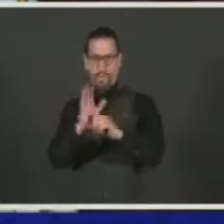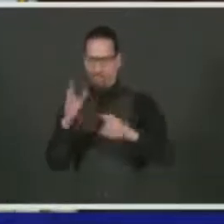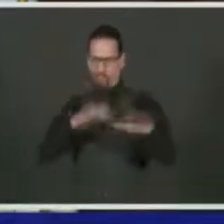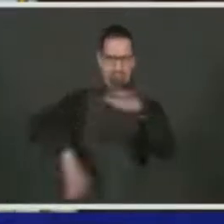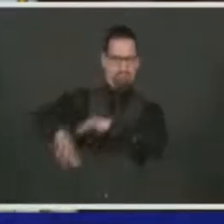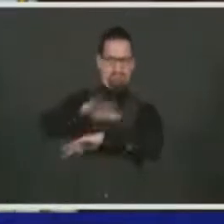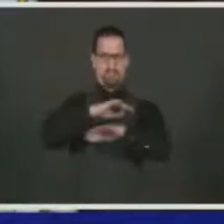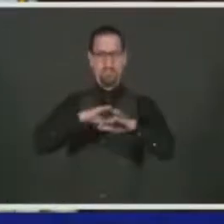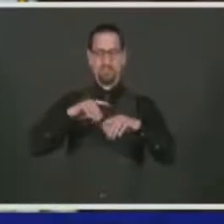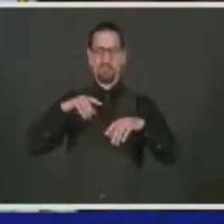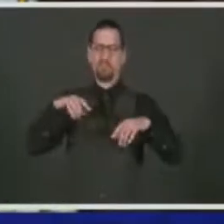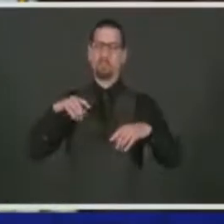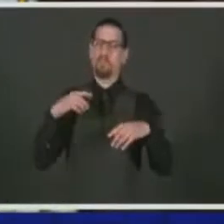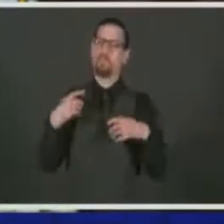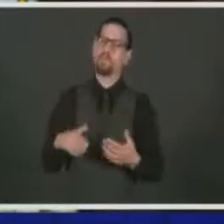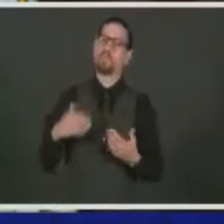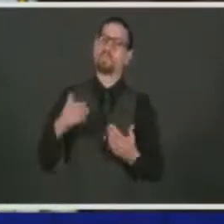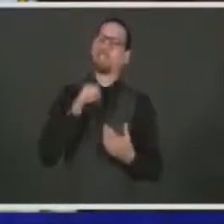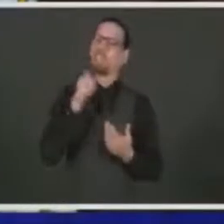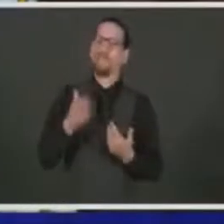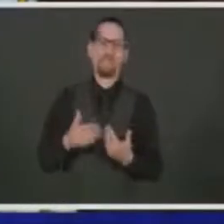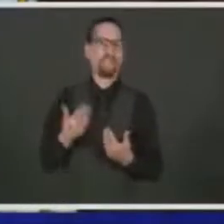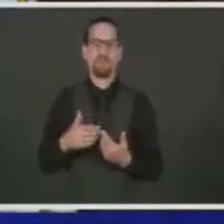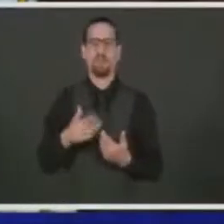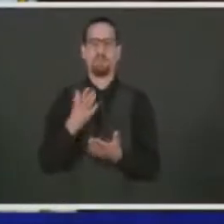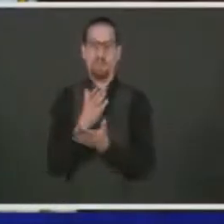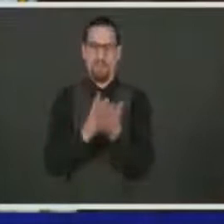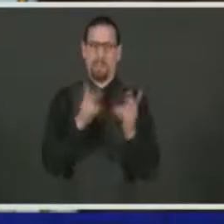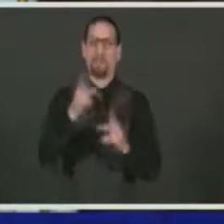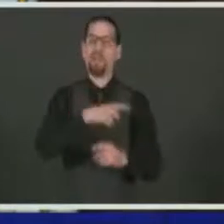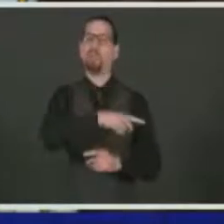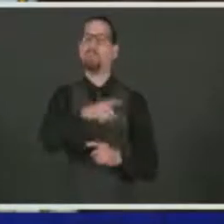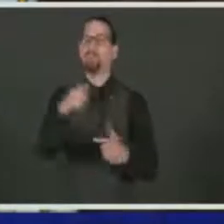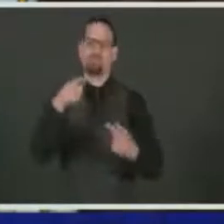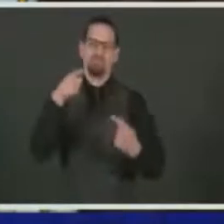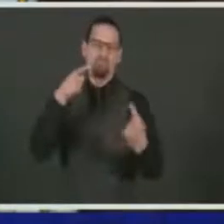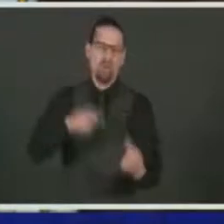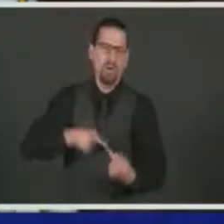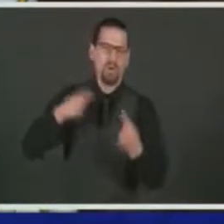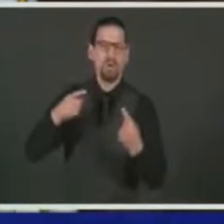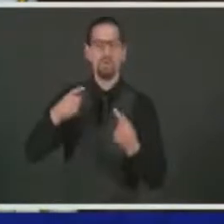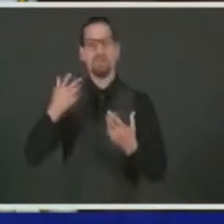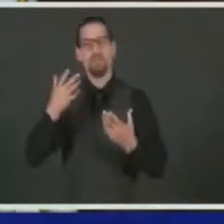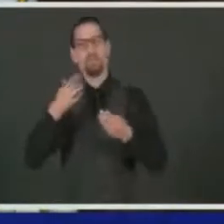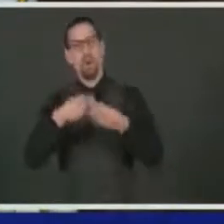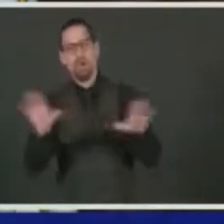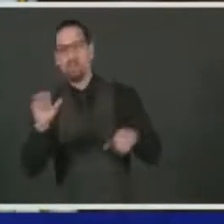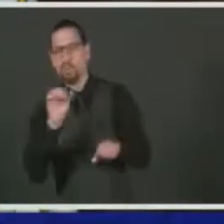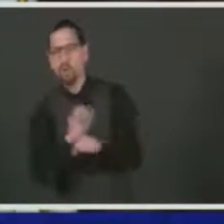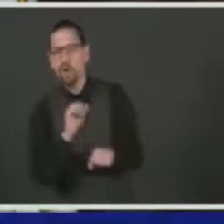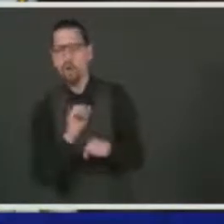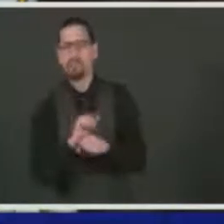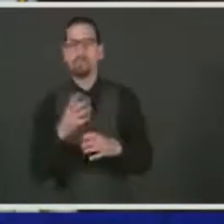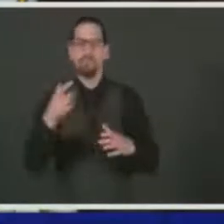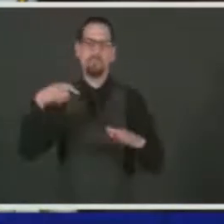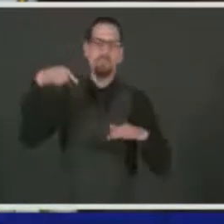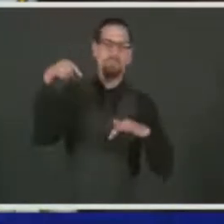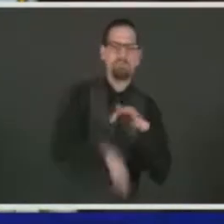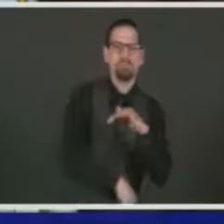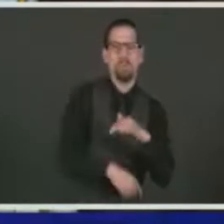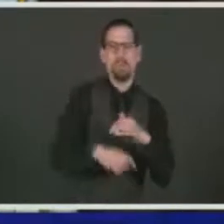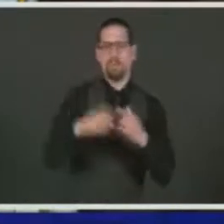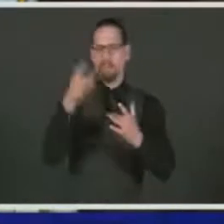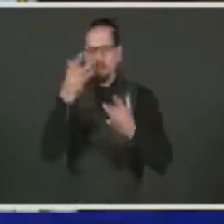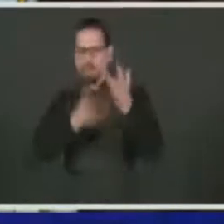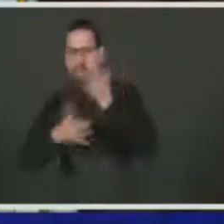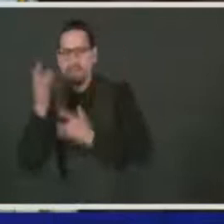you're unemployed, I promise you we're going to get you back to work. And if you're housing insecure and